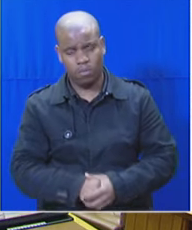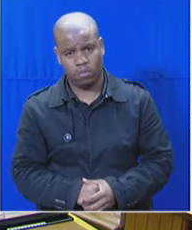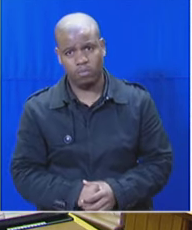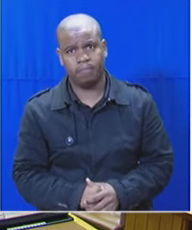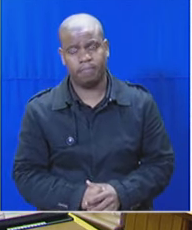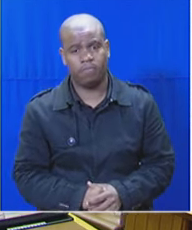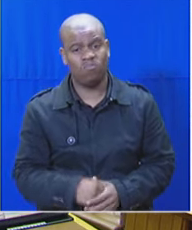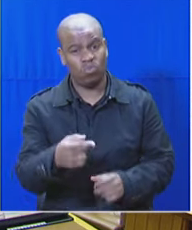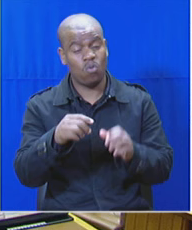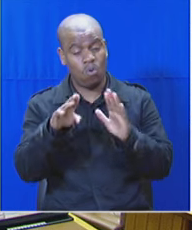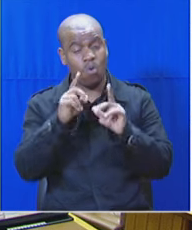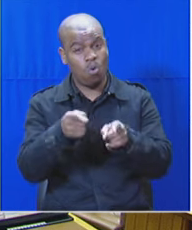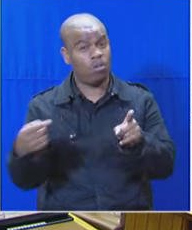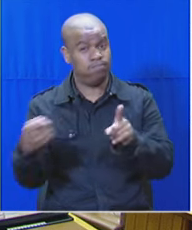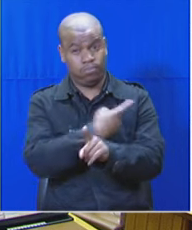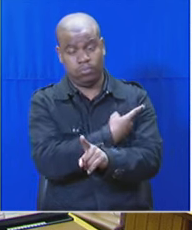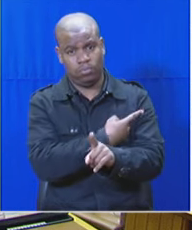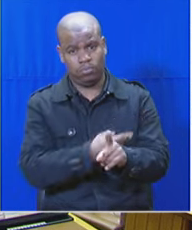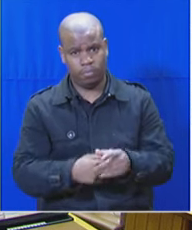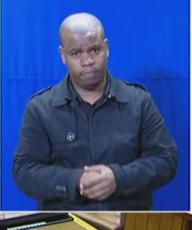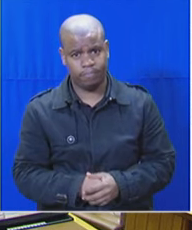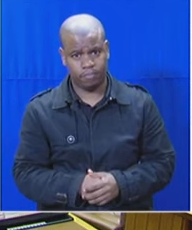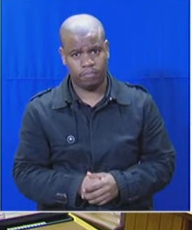You are out of order, Honorable Just like Madisha. yourself.